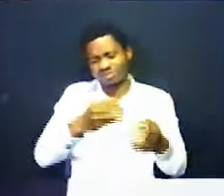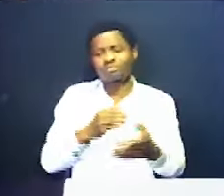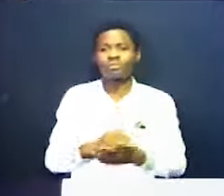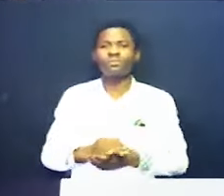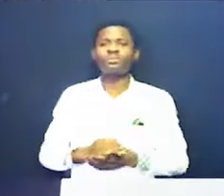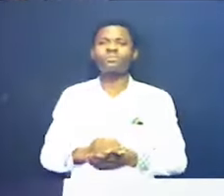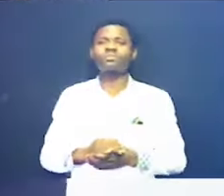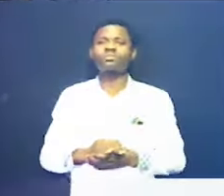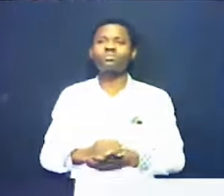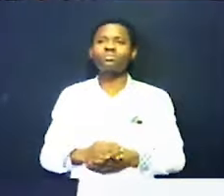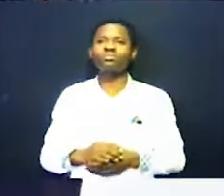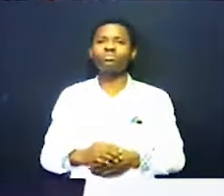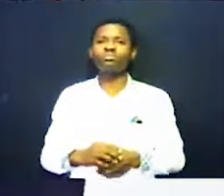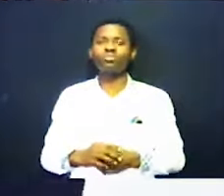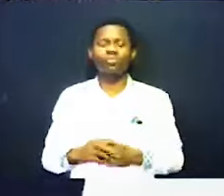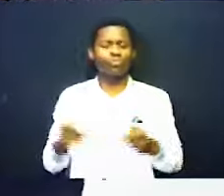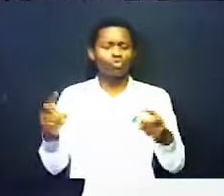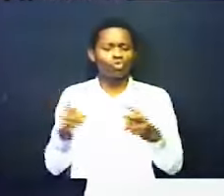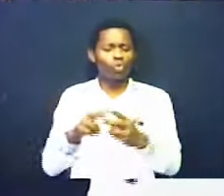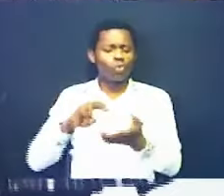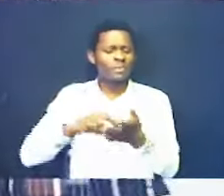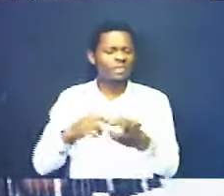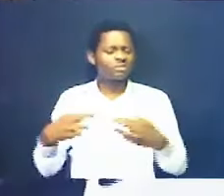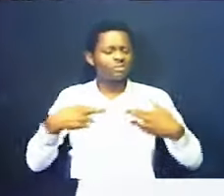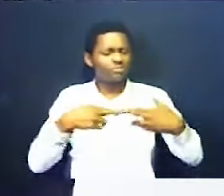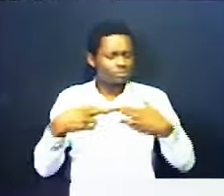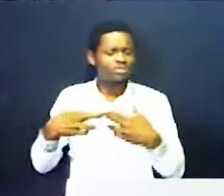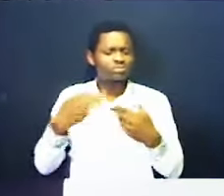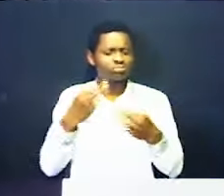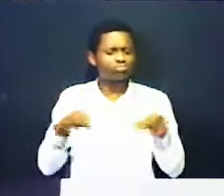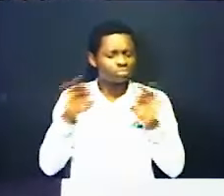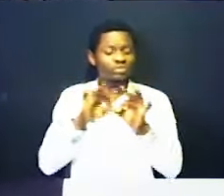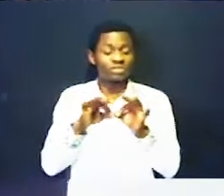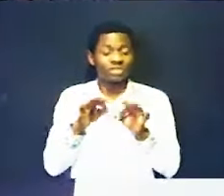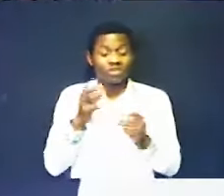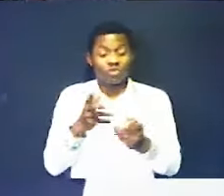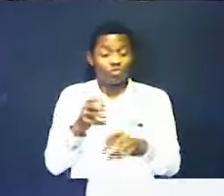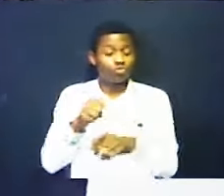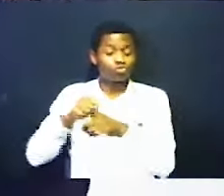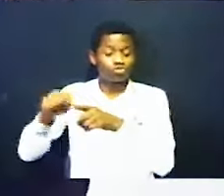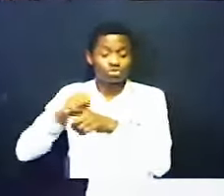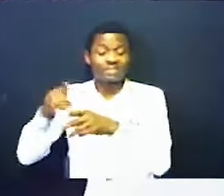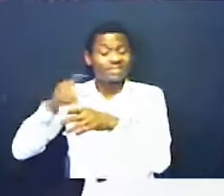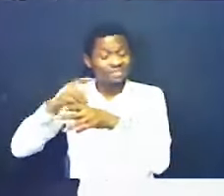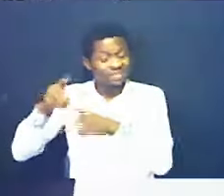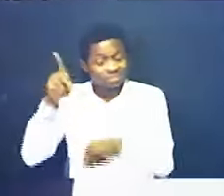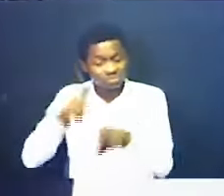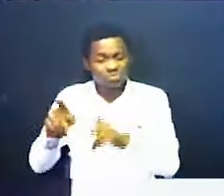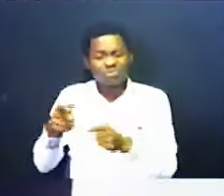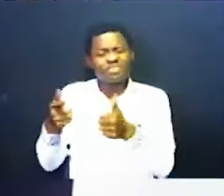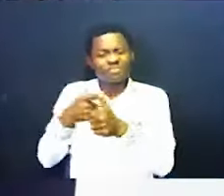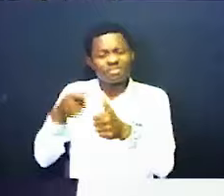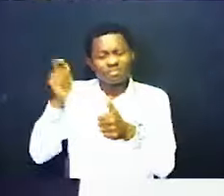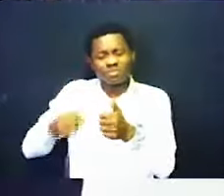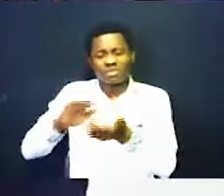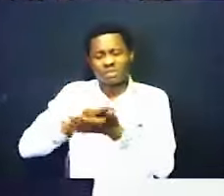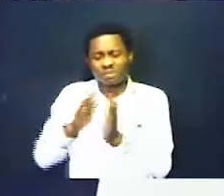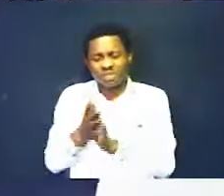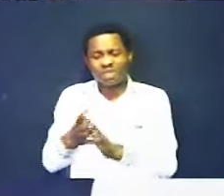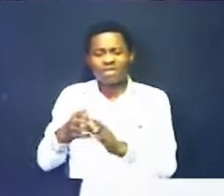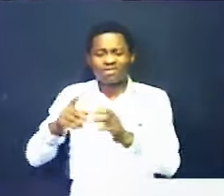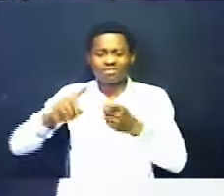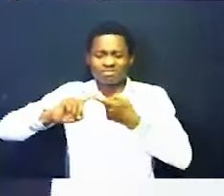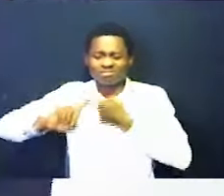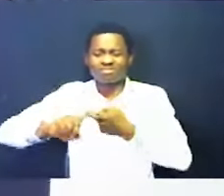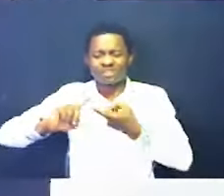se obomodia ne empanifo no ekase ya wo be na somfo nanso oni won kasa basabasa wo be sori